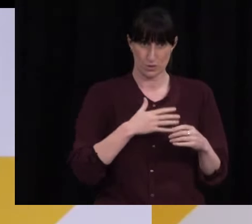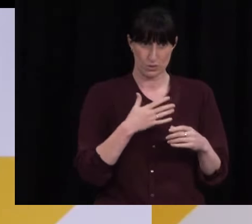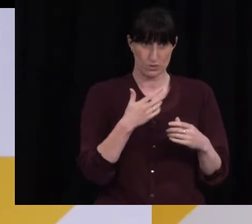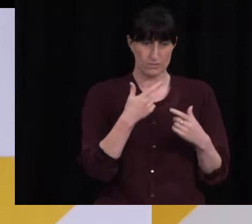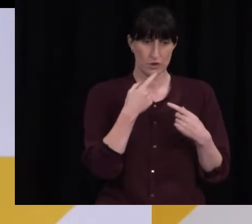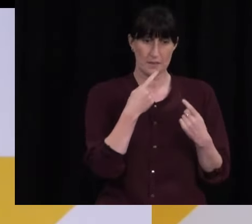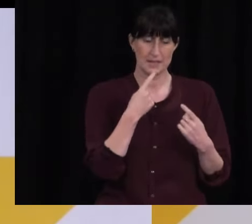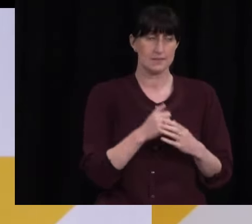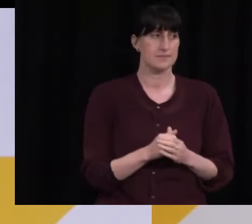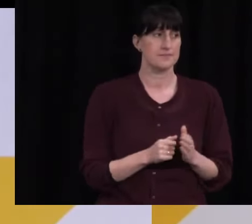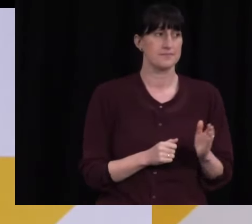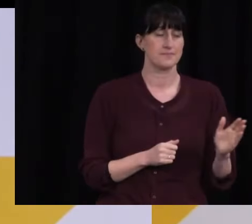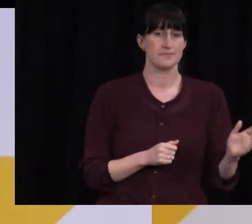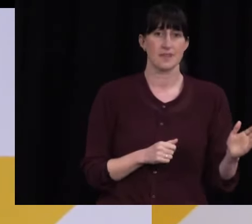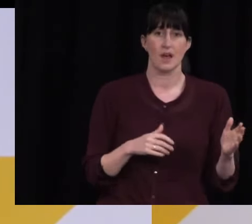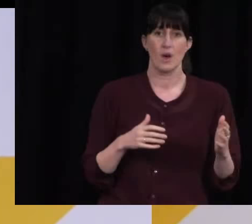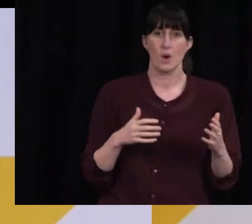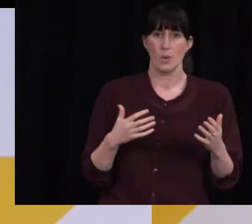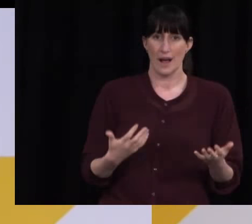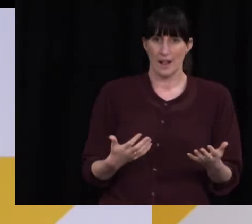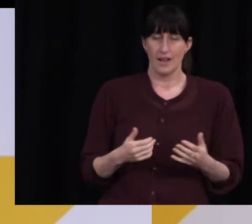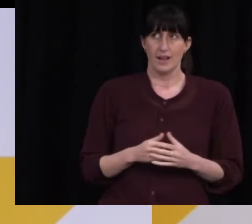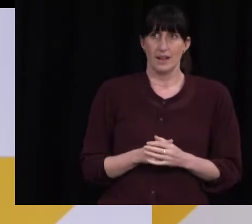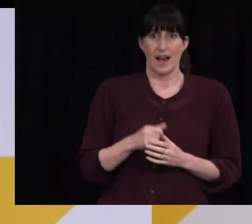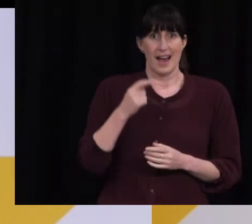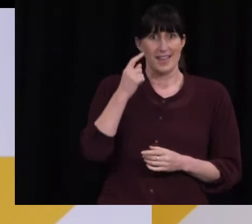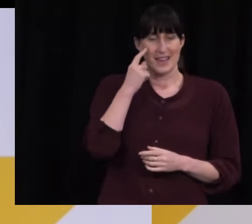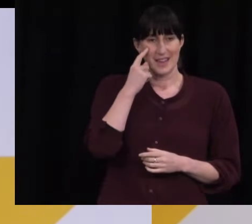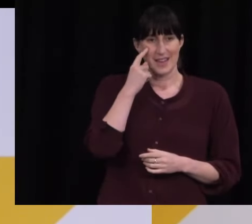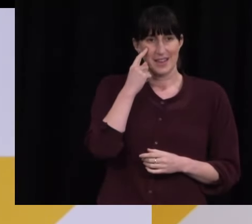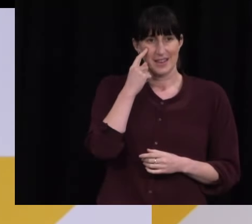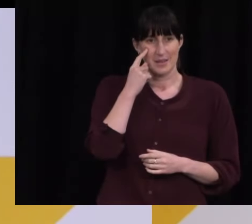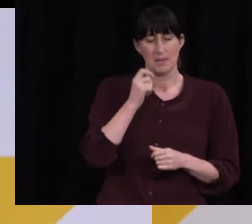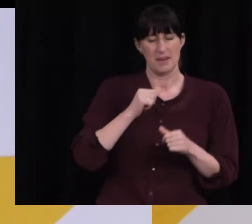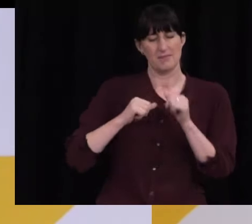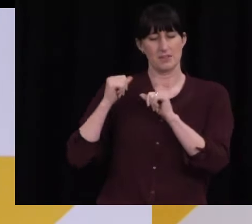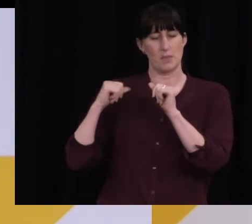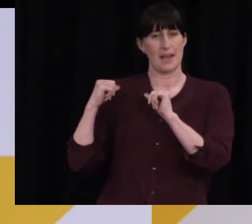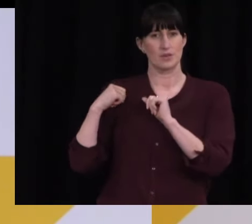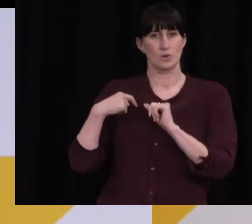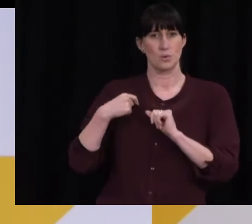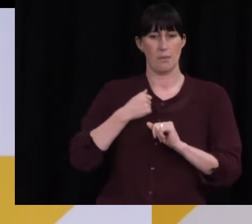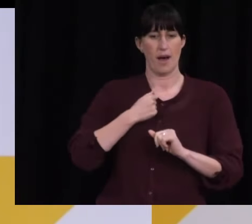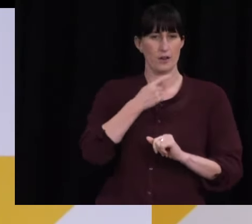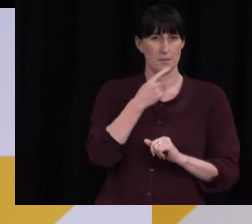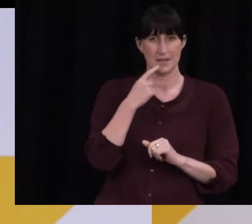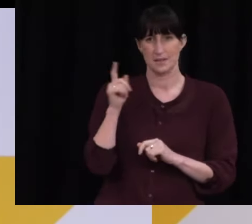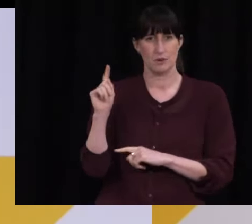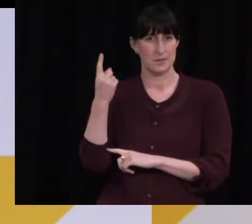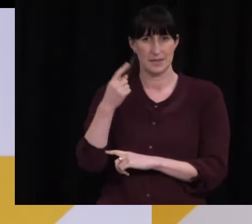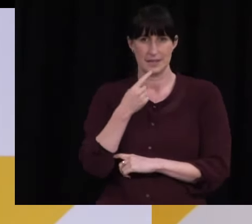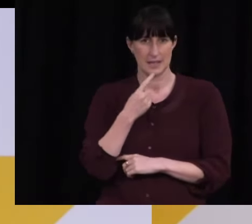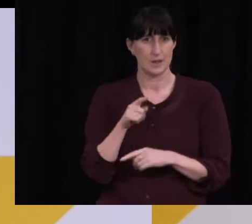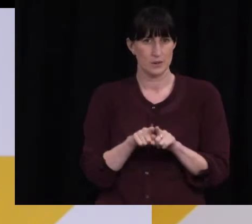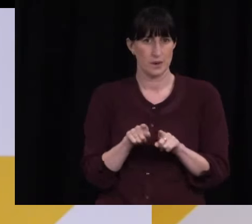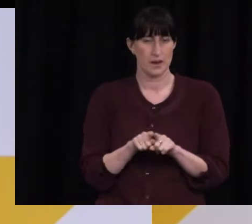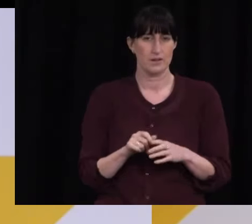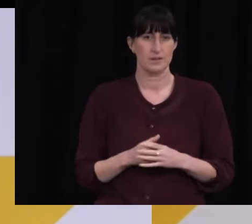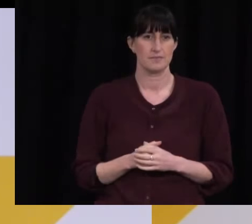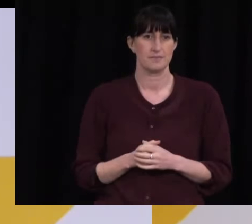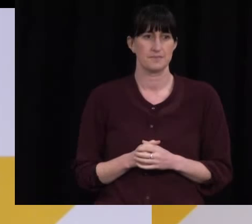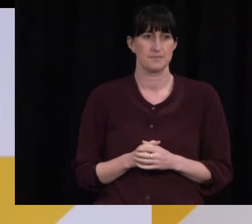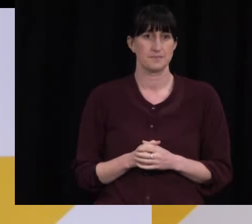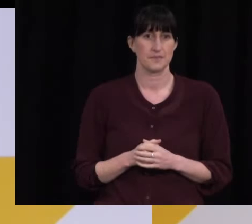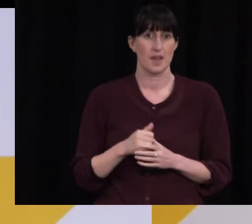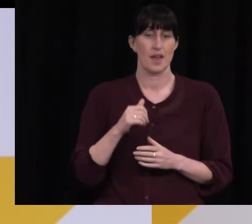think what we're trying to do here is, and it goes back to the comments I made, and the PM's made these as well, actually